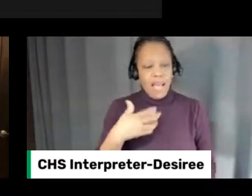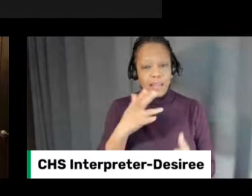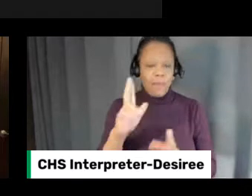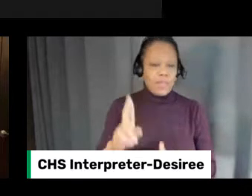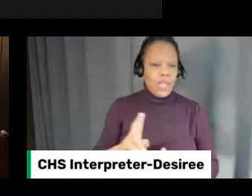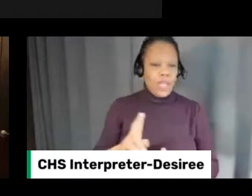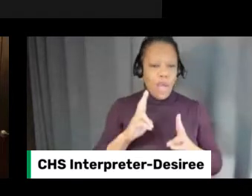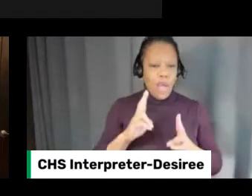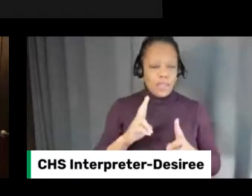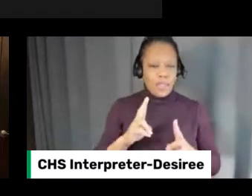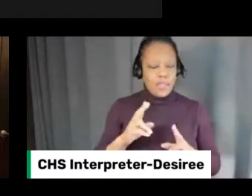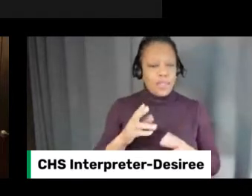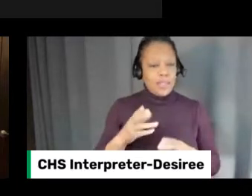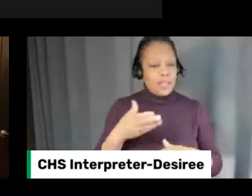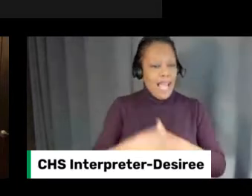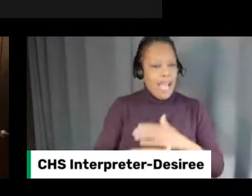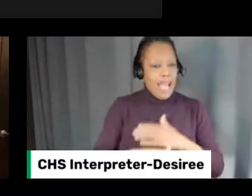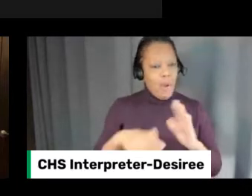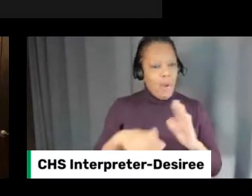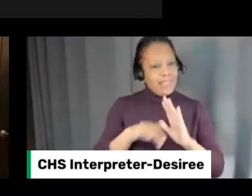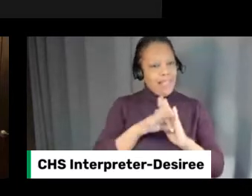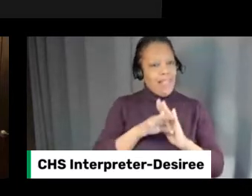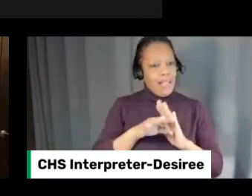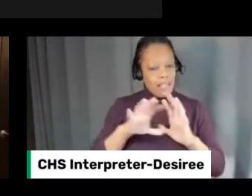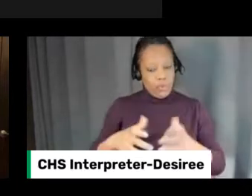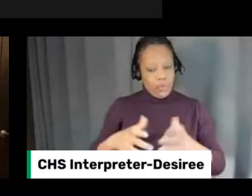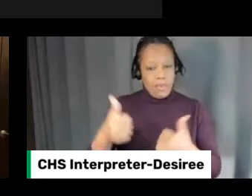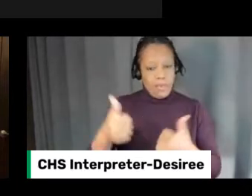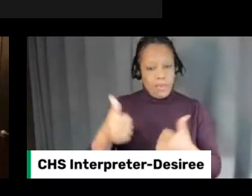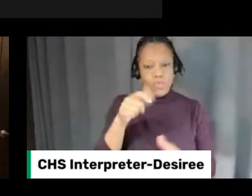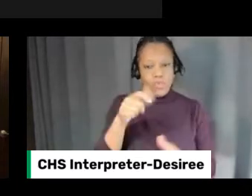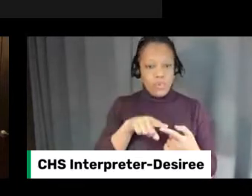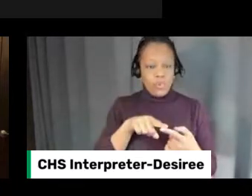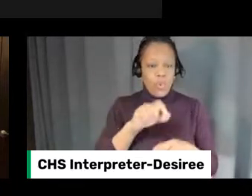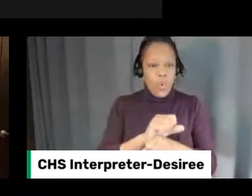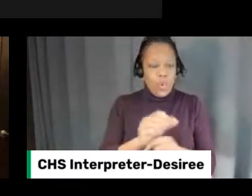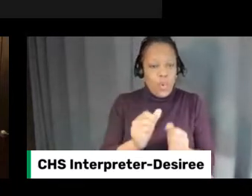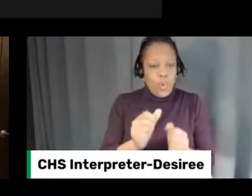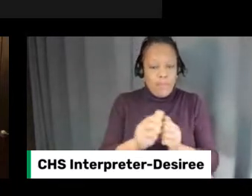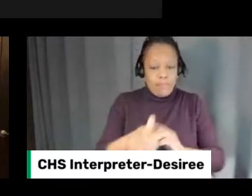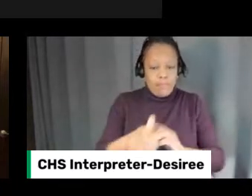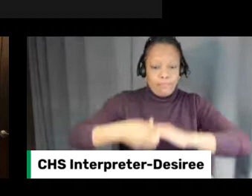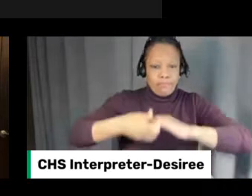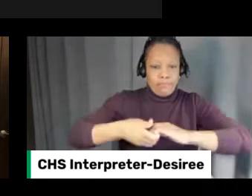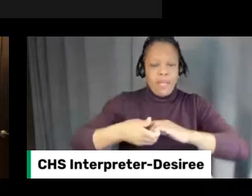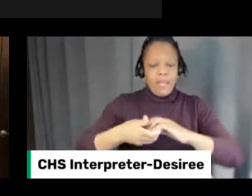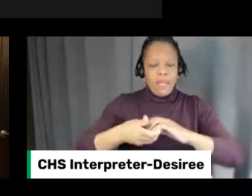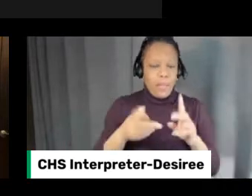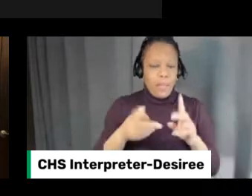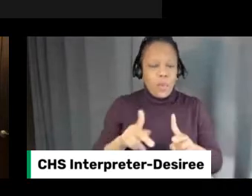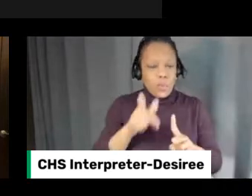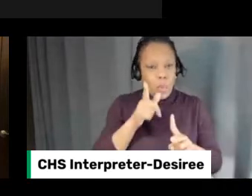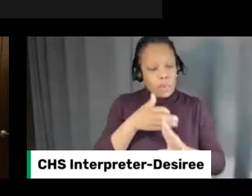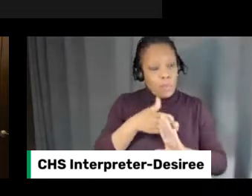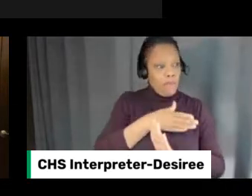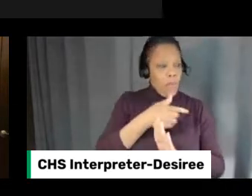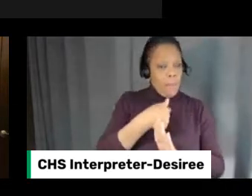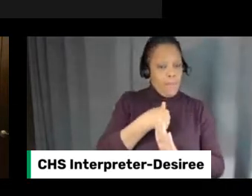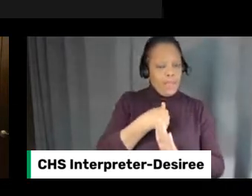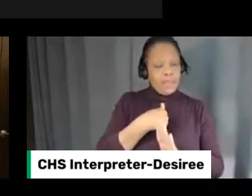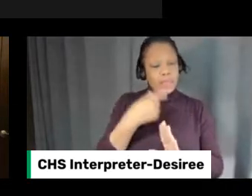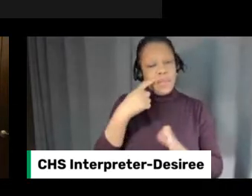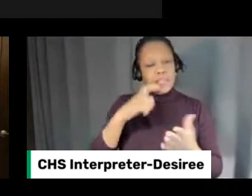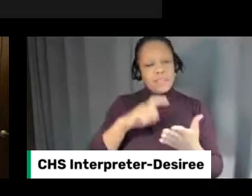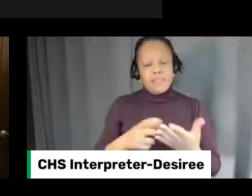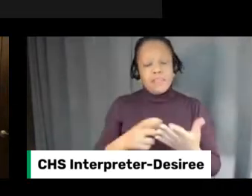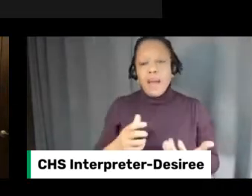I was elected, to work with my predecessor in identifying the ways that Cook County can